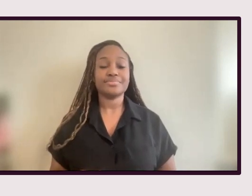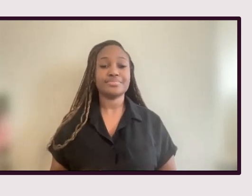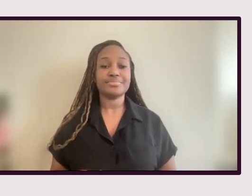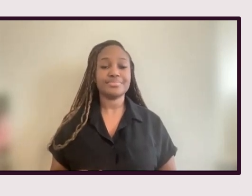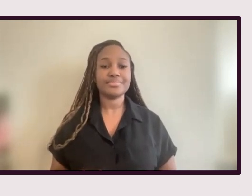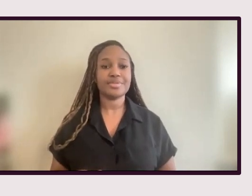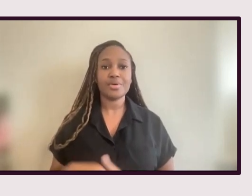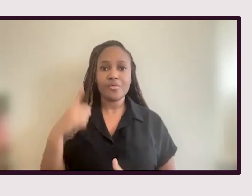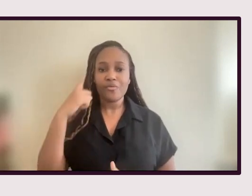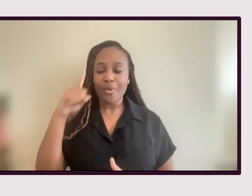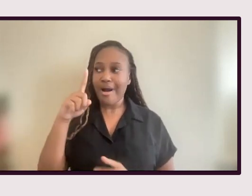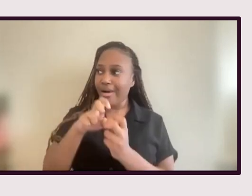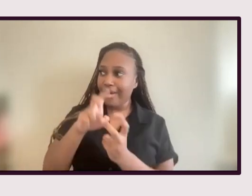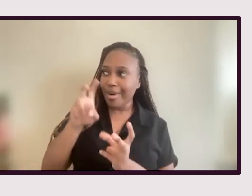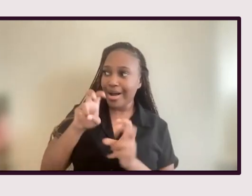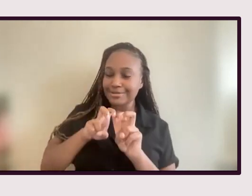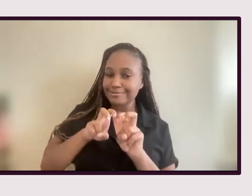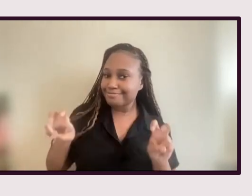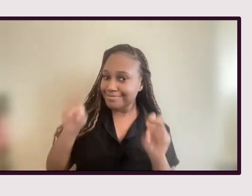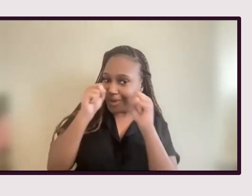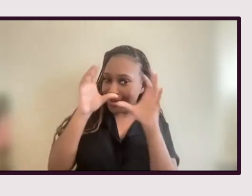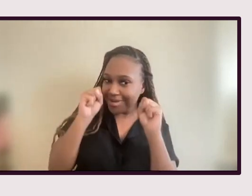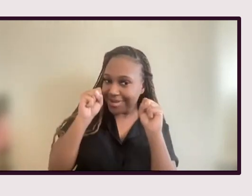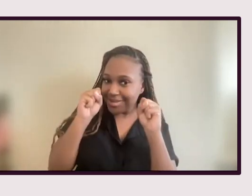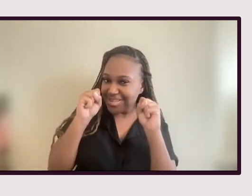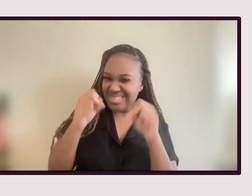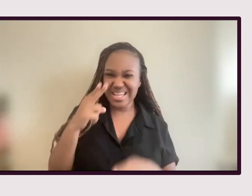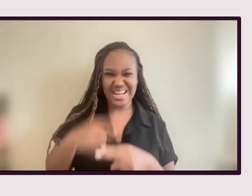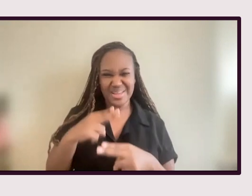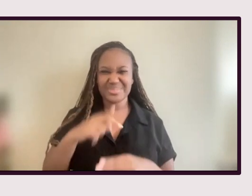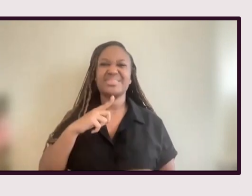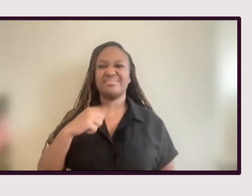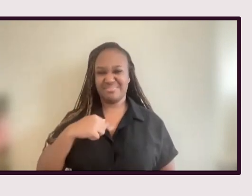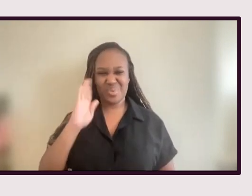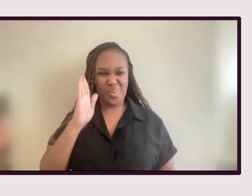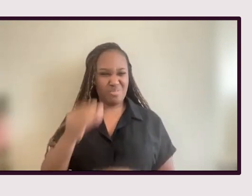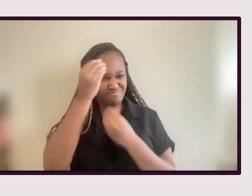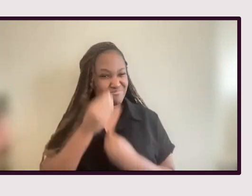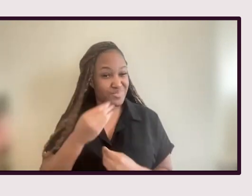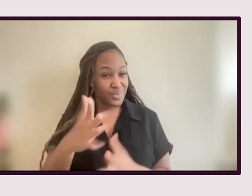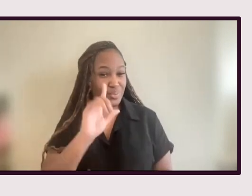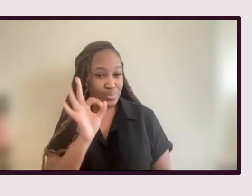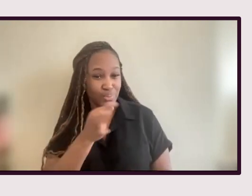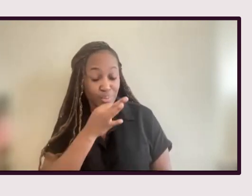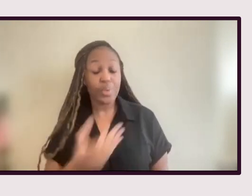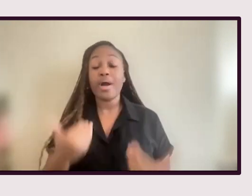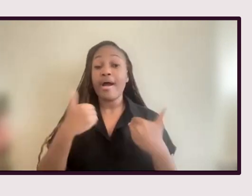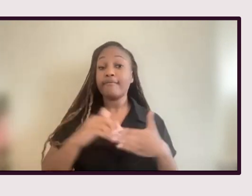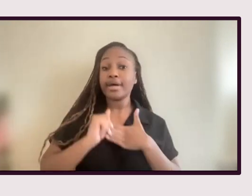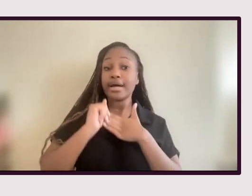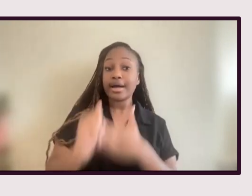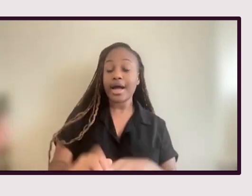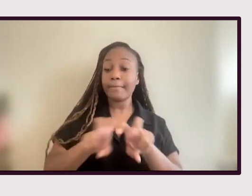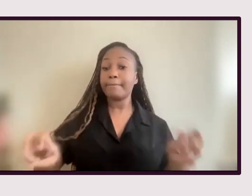surprise panelists, whose name I will reveal in a moment. We're going to have a guided panel discussion, and we're going to